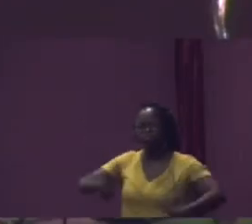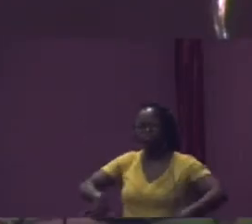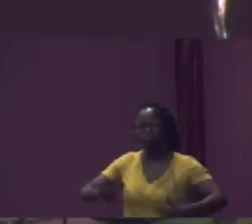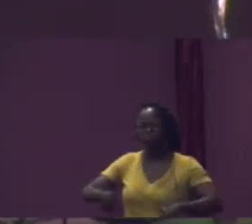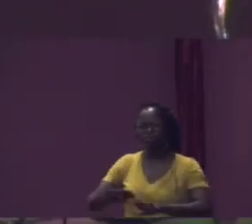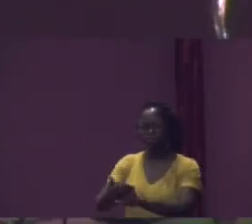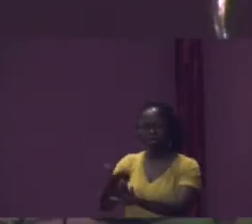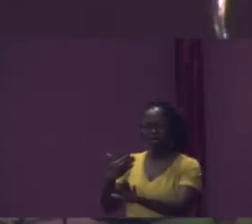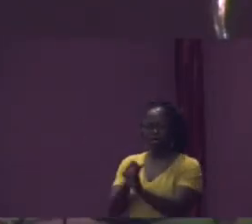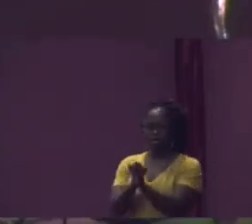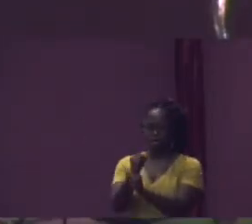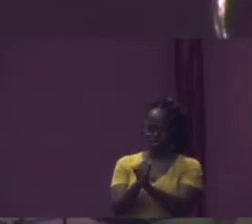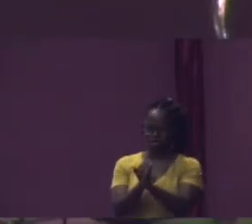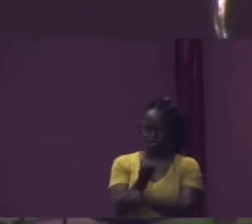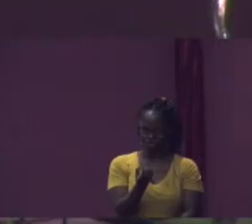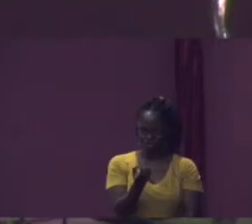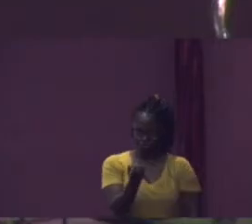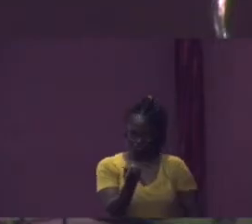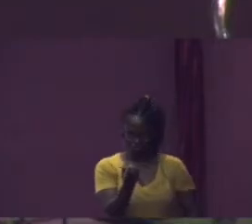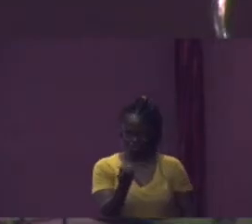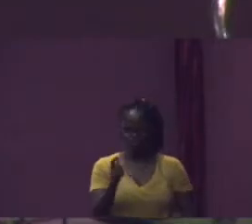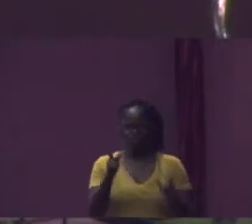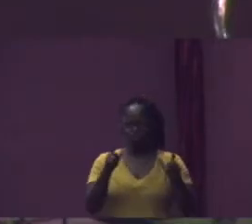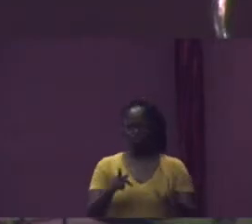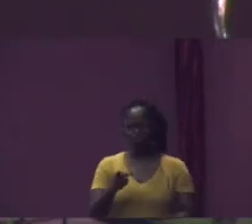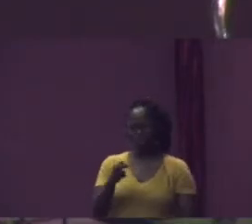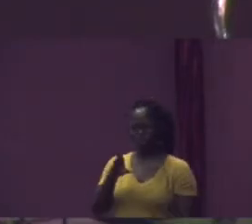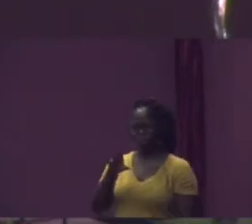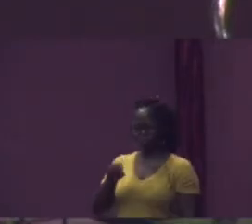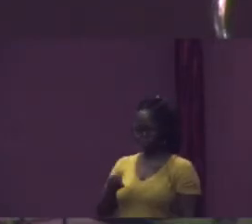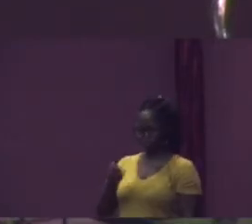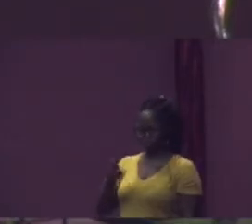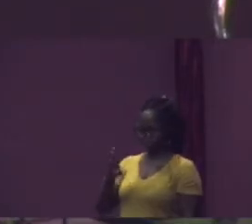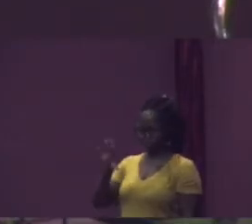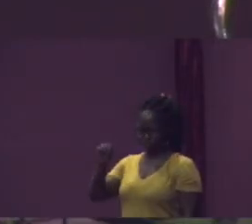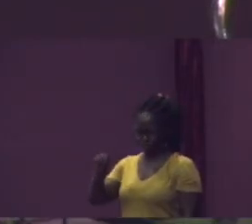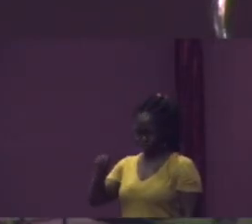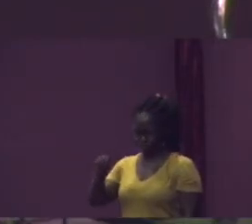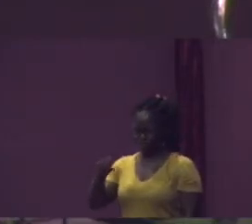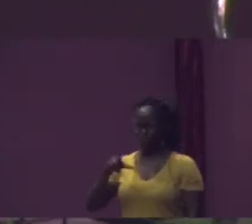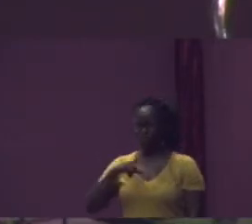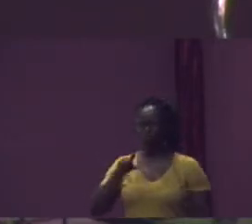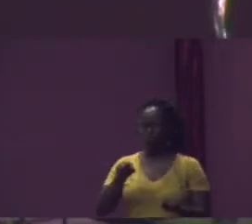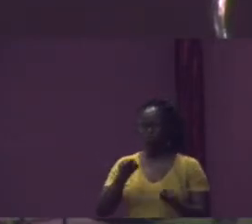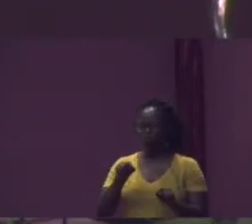Puerto Rico fell within the paradigms of what Giddens describes as traditional